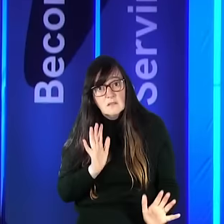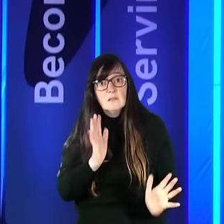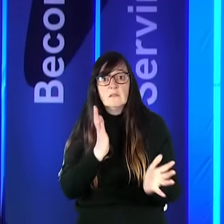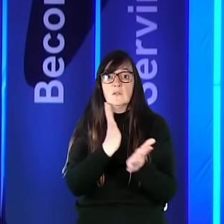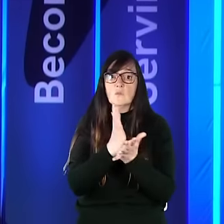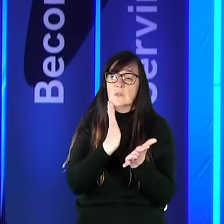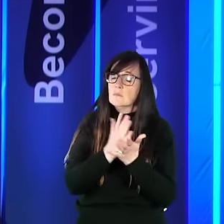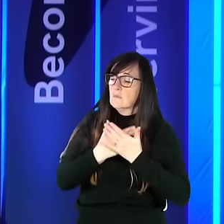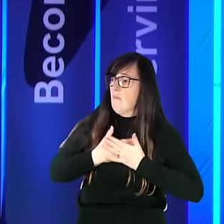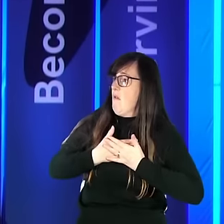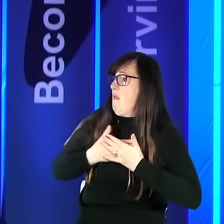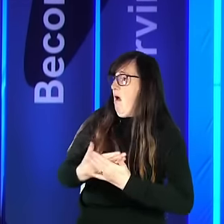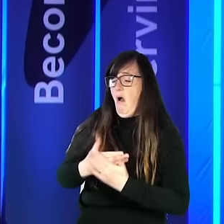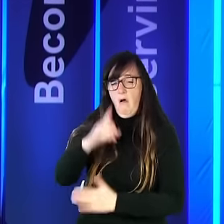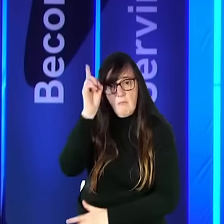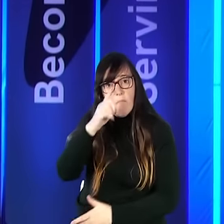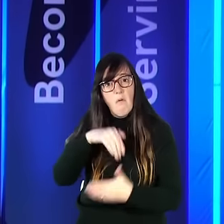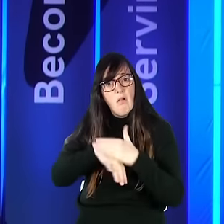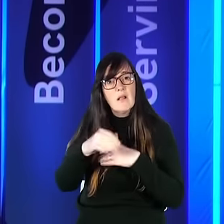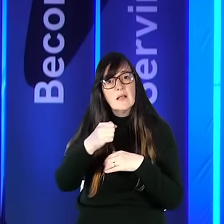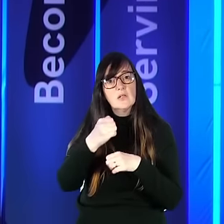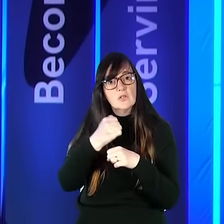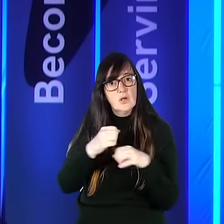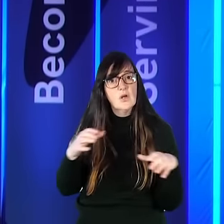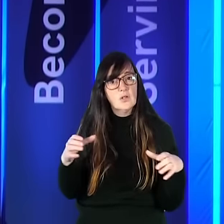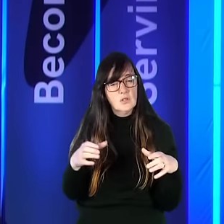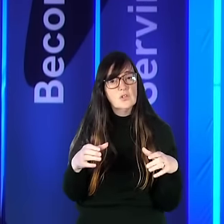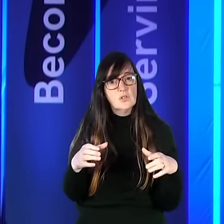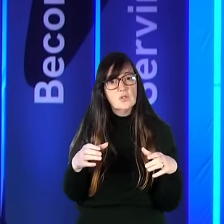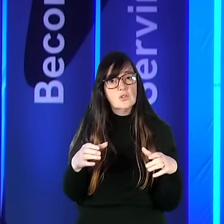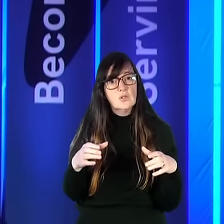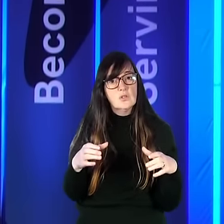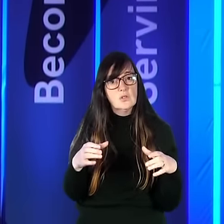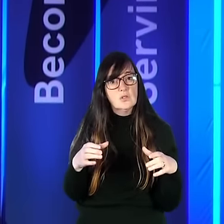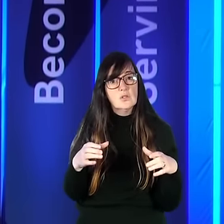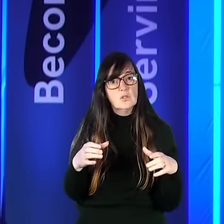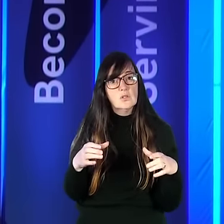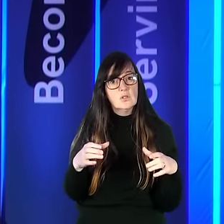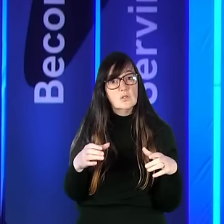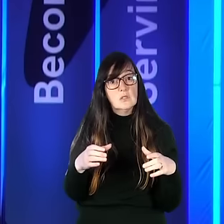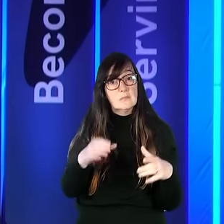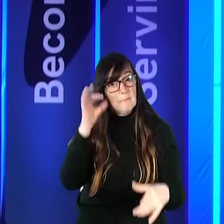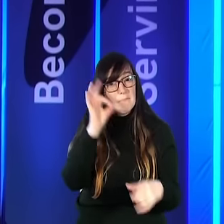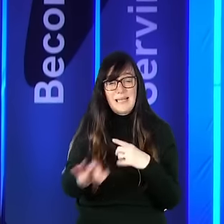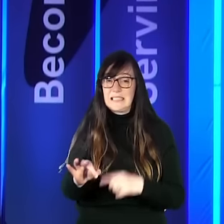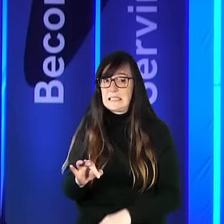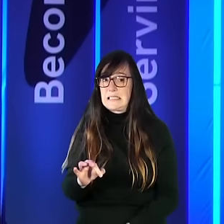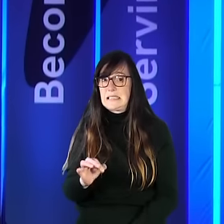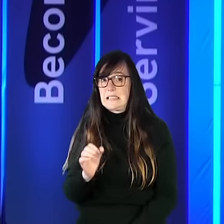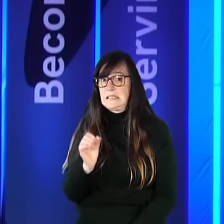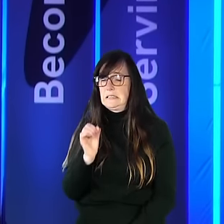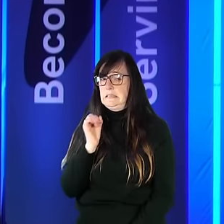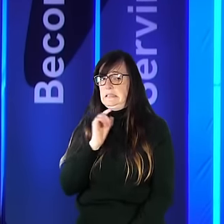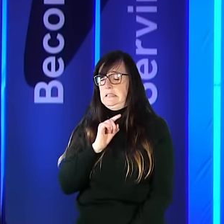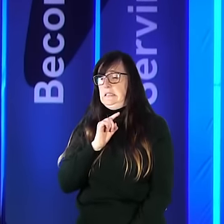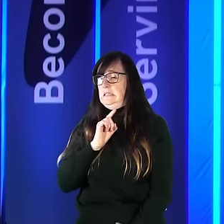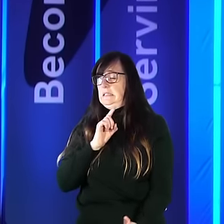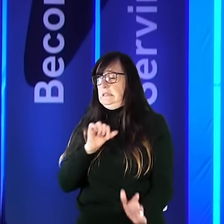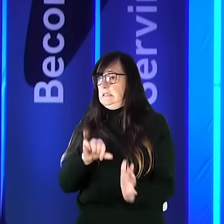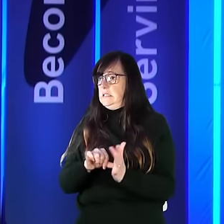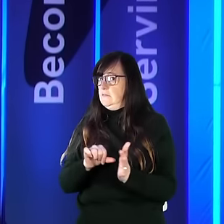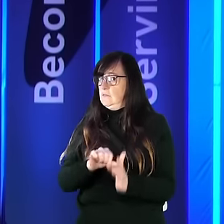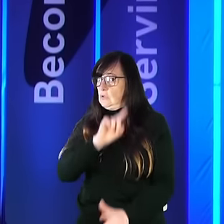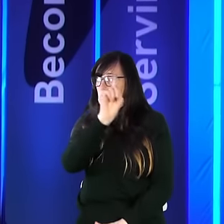will love the people in our church, especially the awkward ones, because they were made in